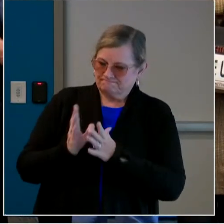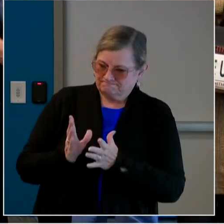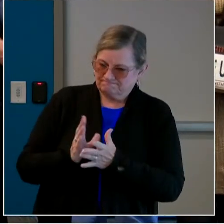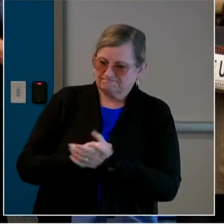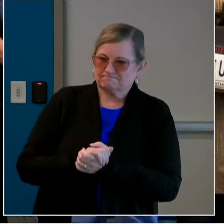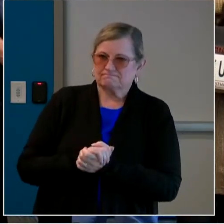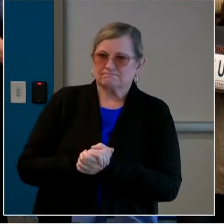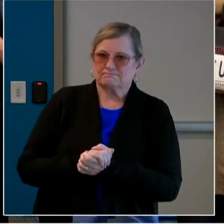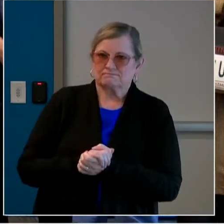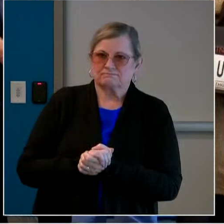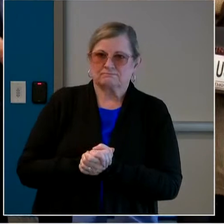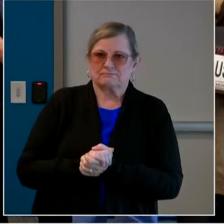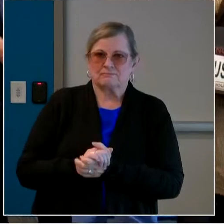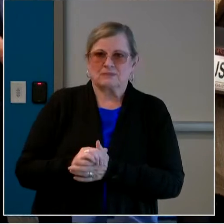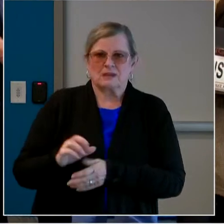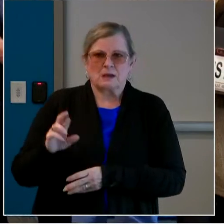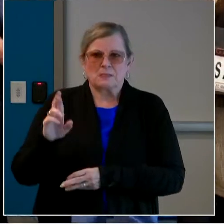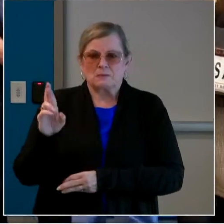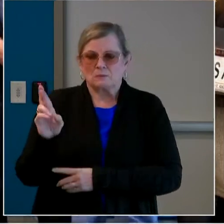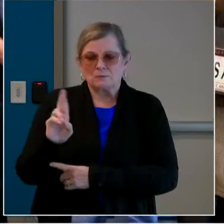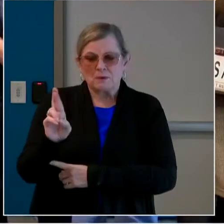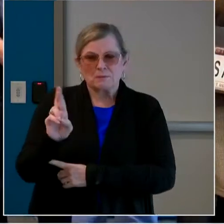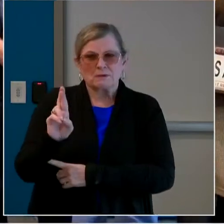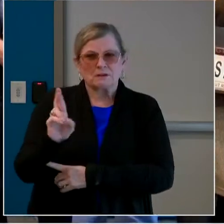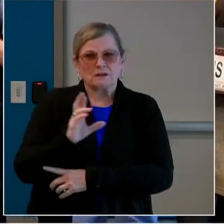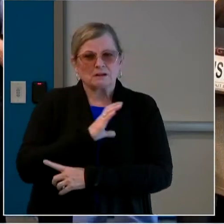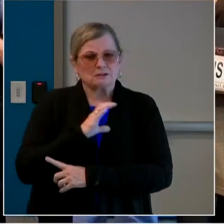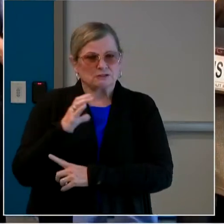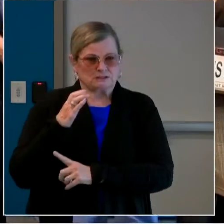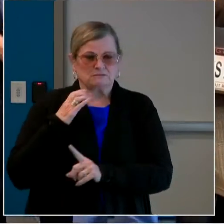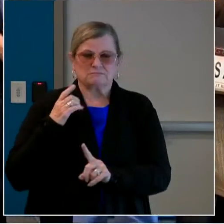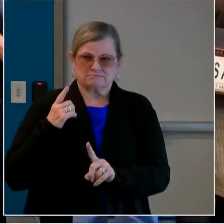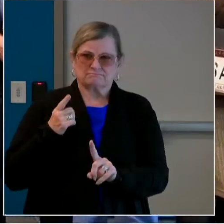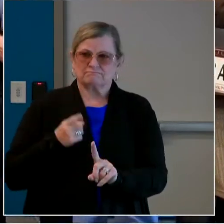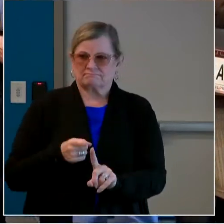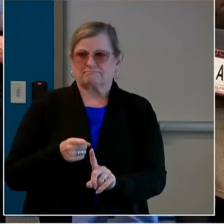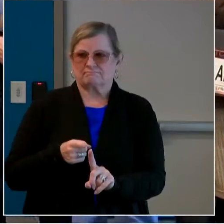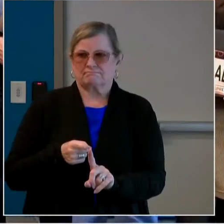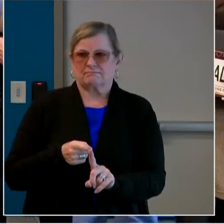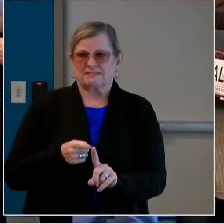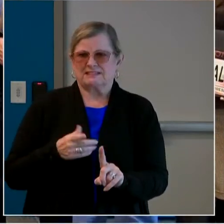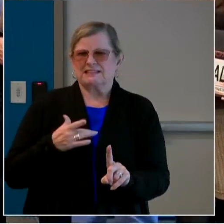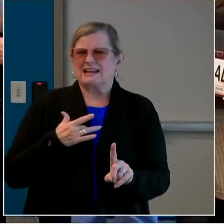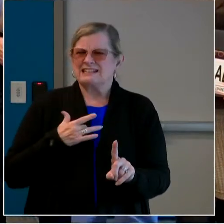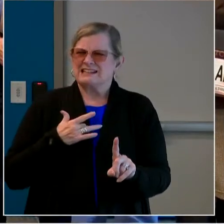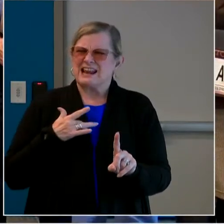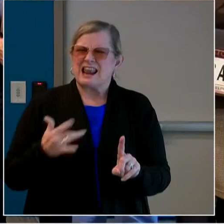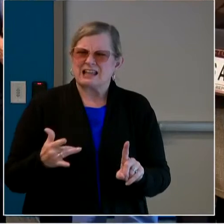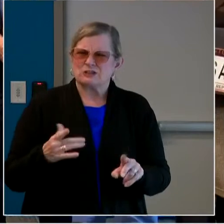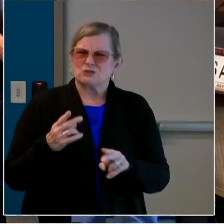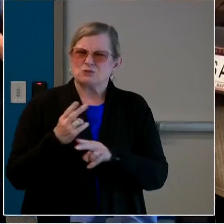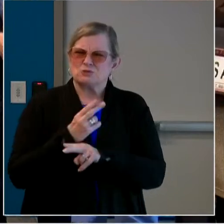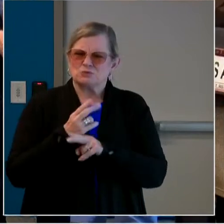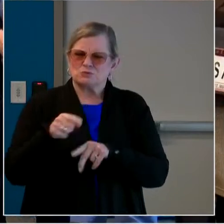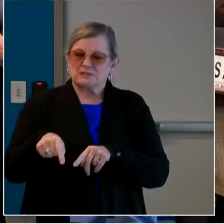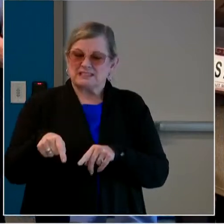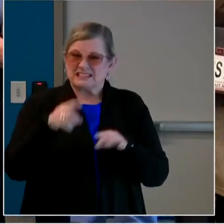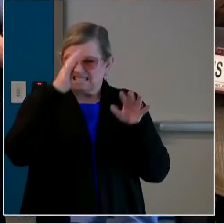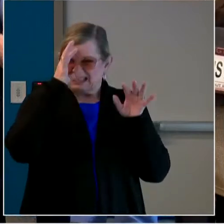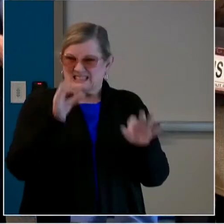The Republican Congress is likely to use this decision to try to